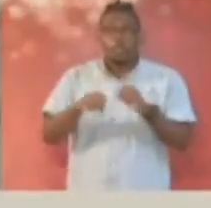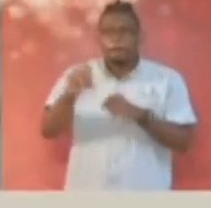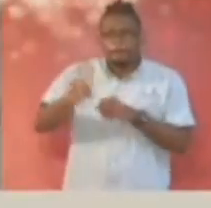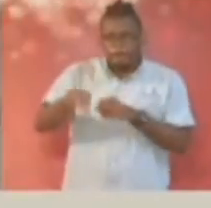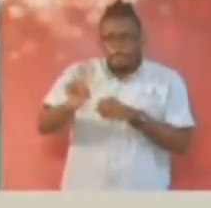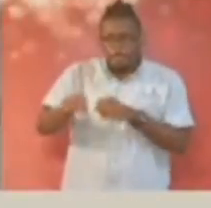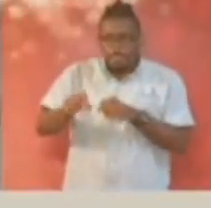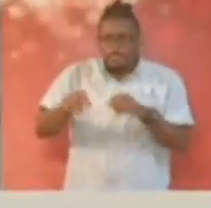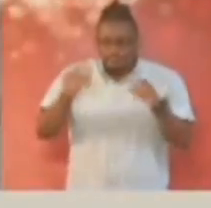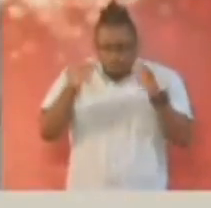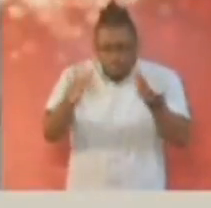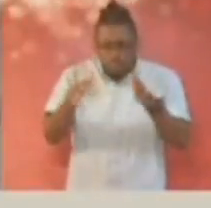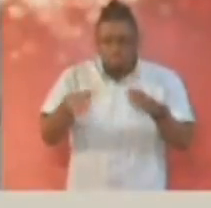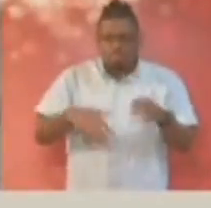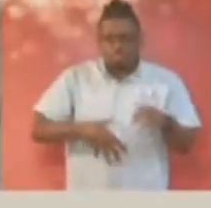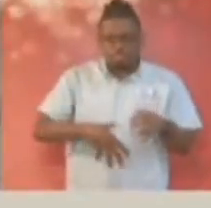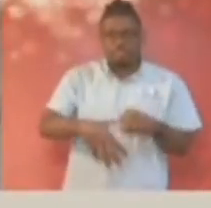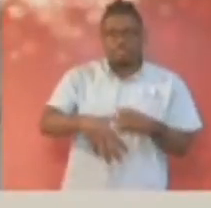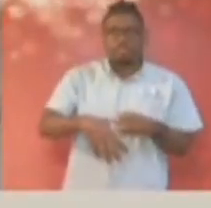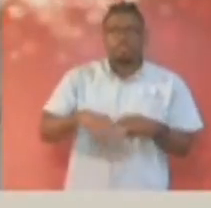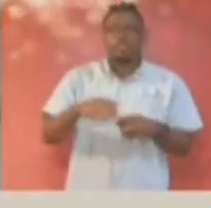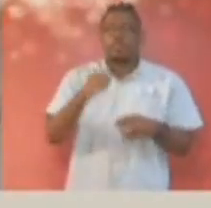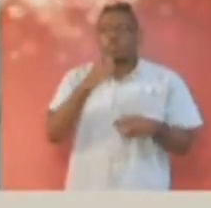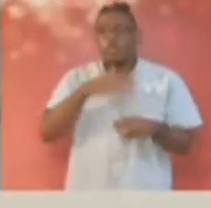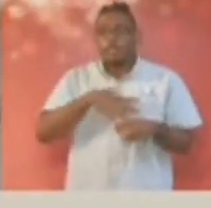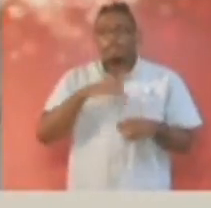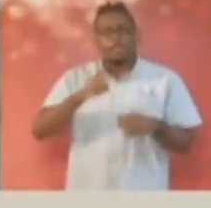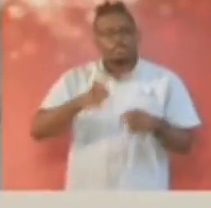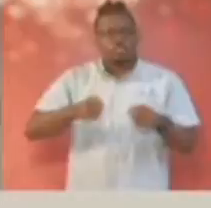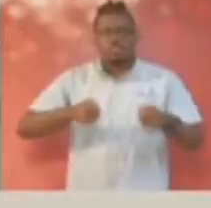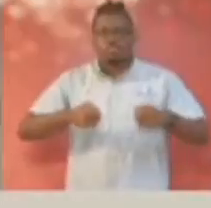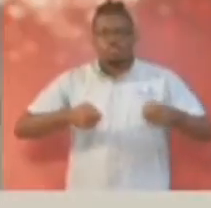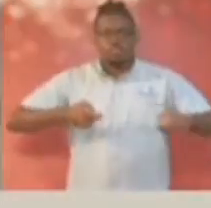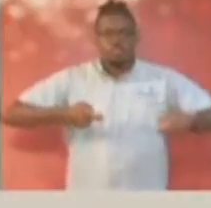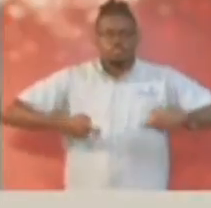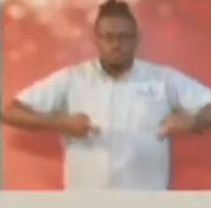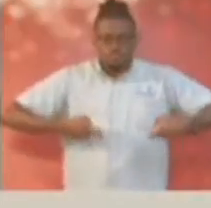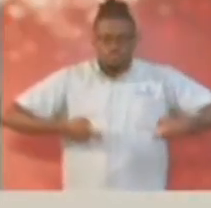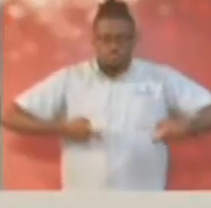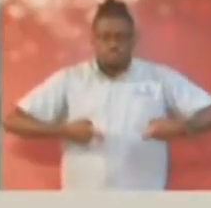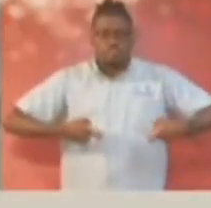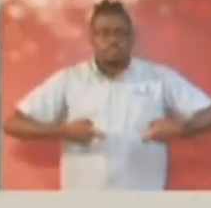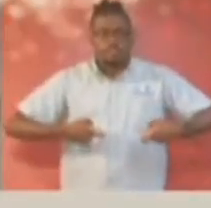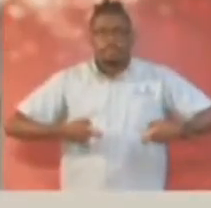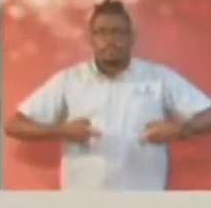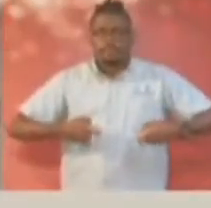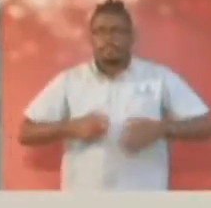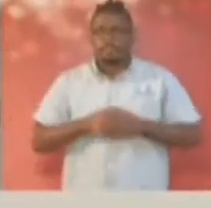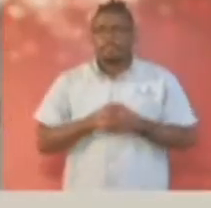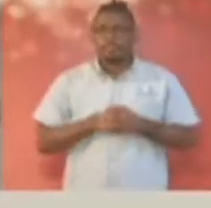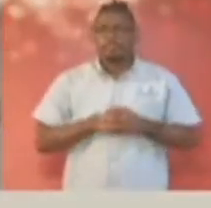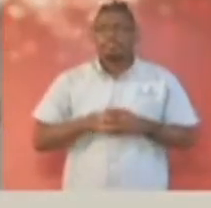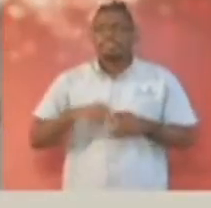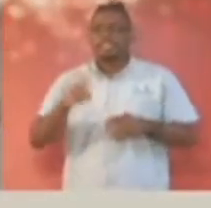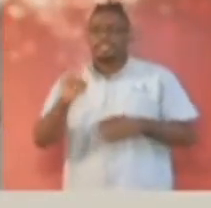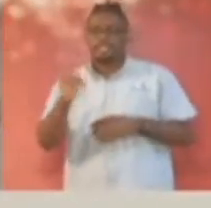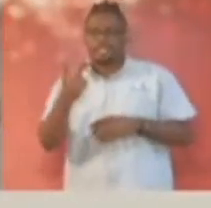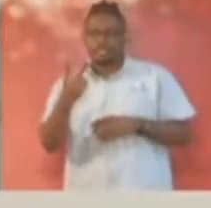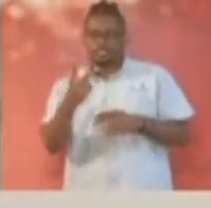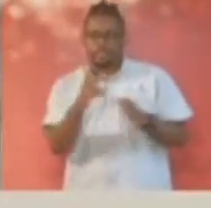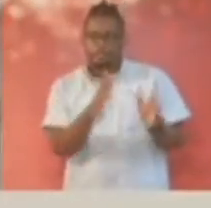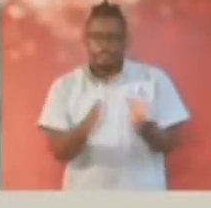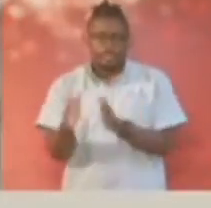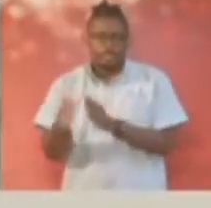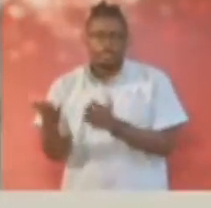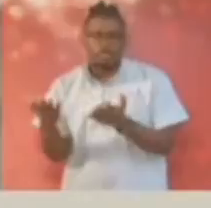manage diabetes in pregnancy as a first state order of business. The second stage, as I've mentioned before, is